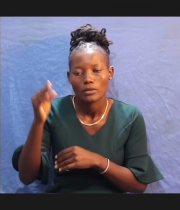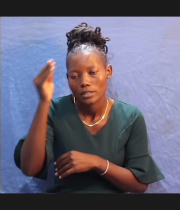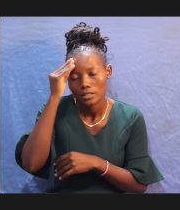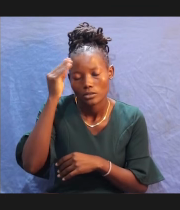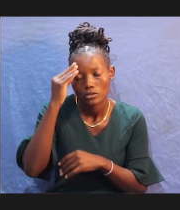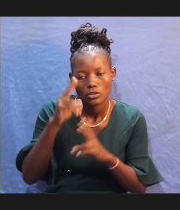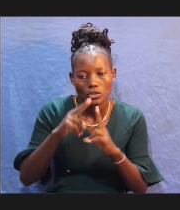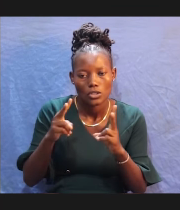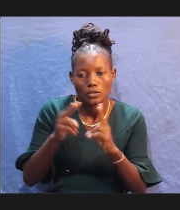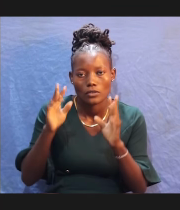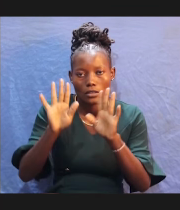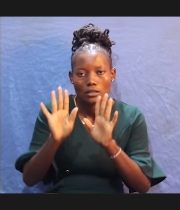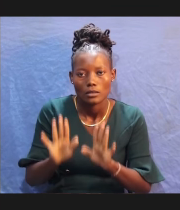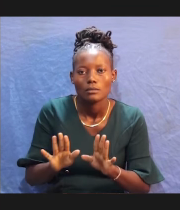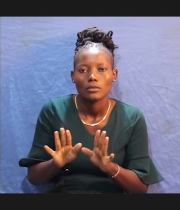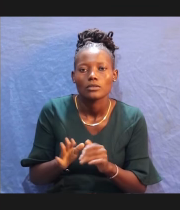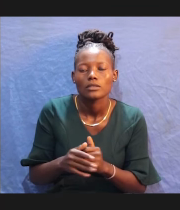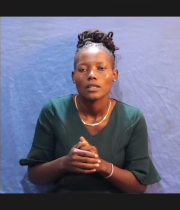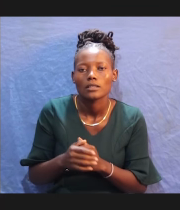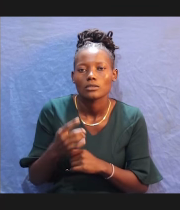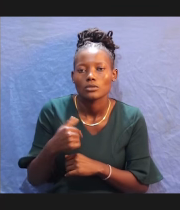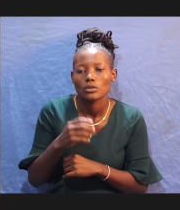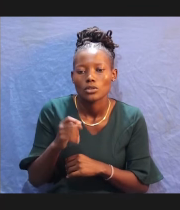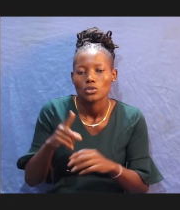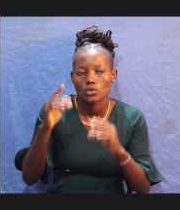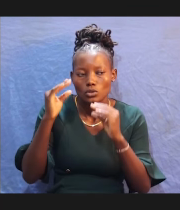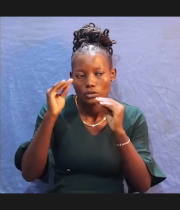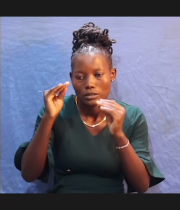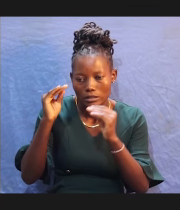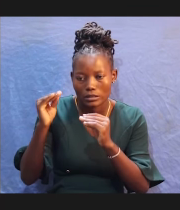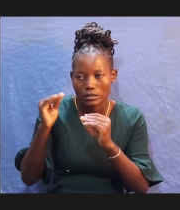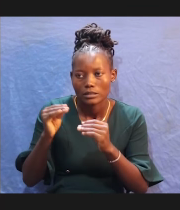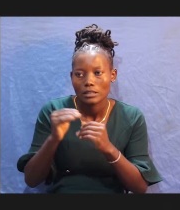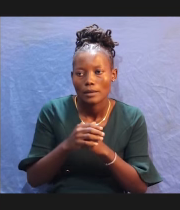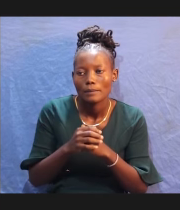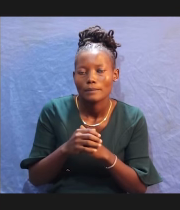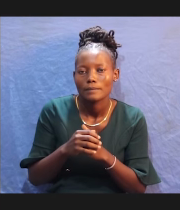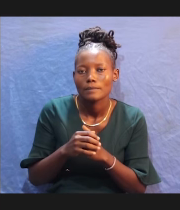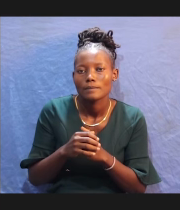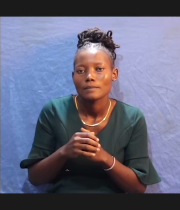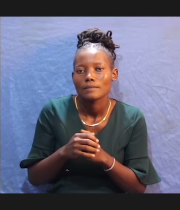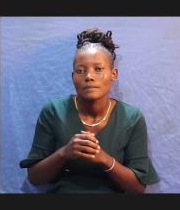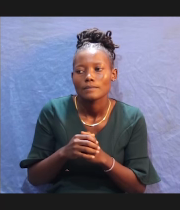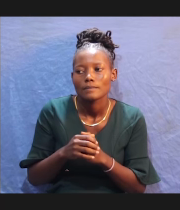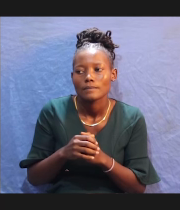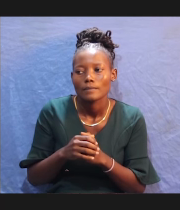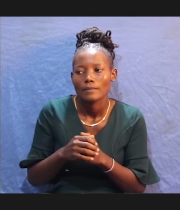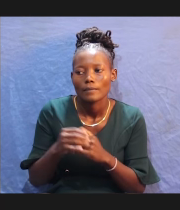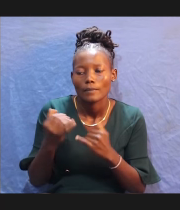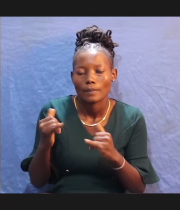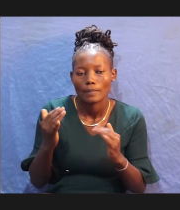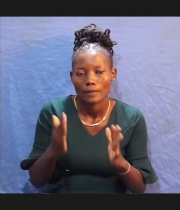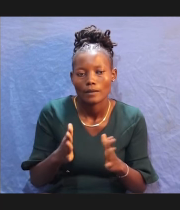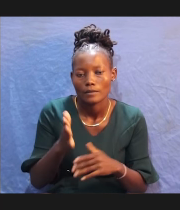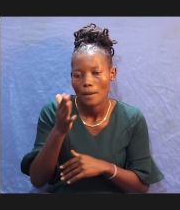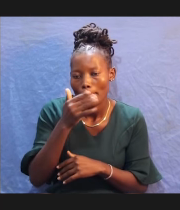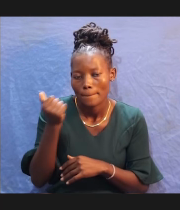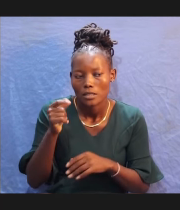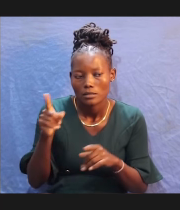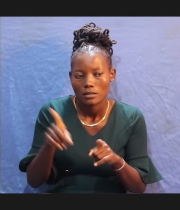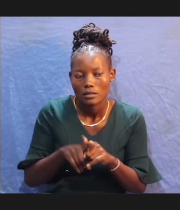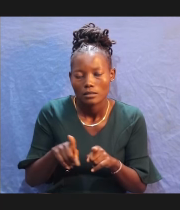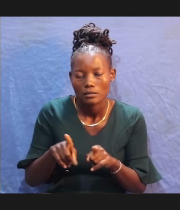very, very important in that moment. You need to educate them why those 15 players are better and why are they